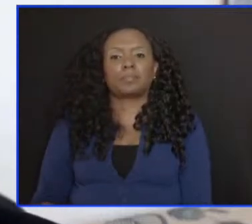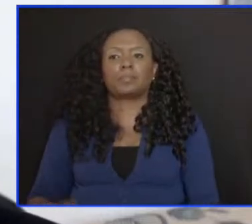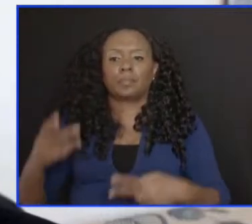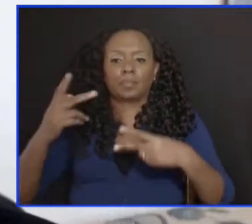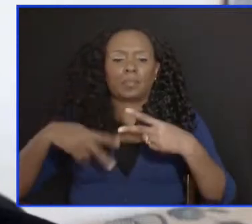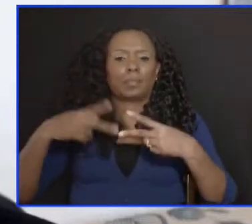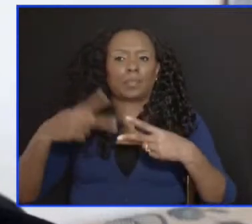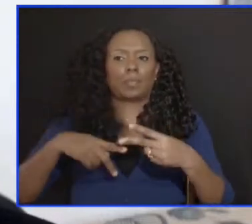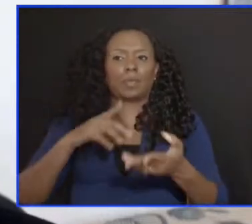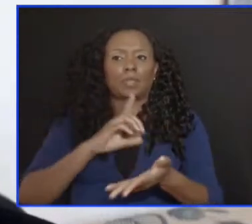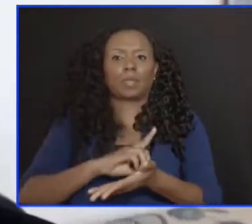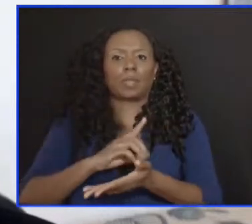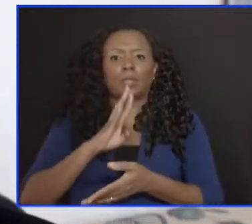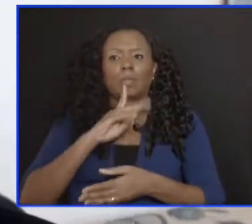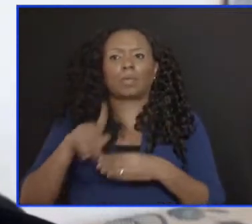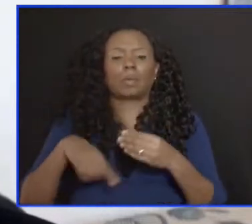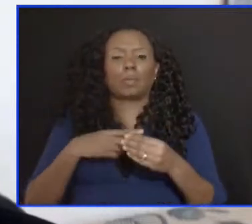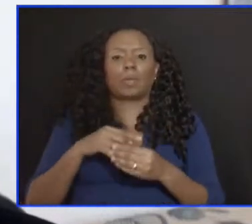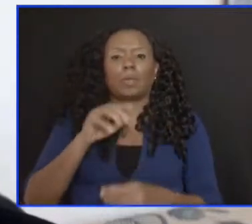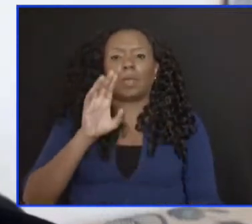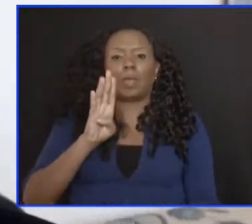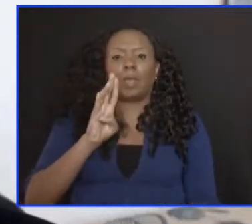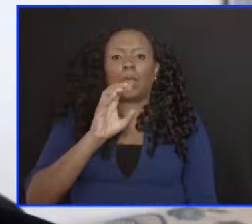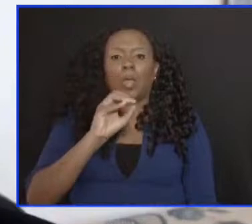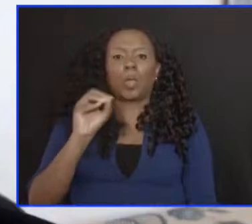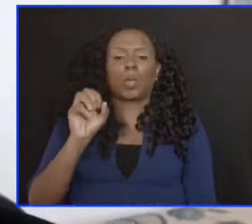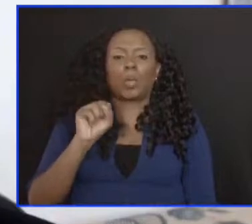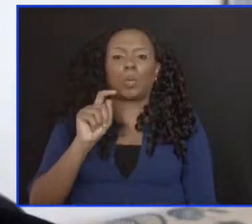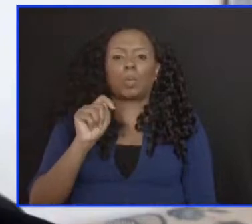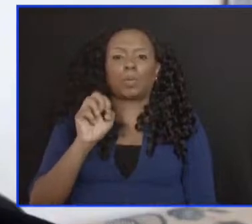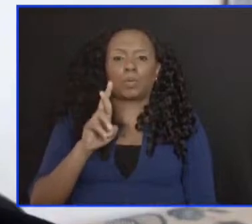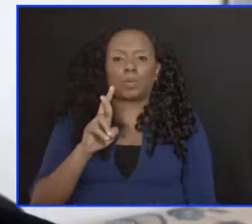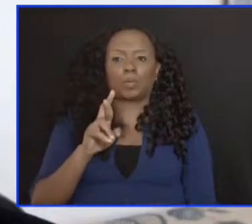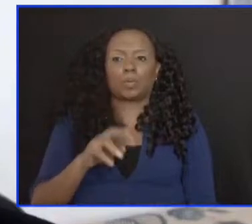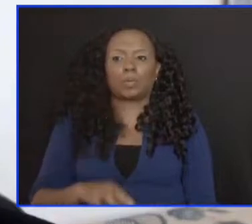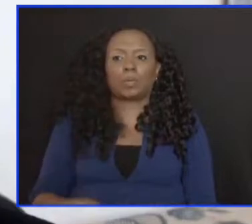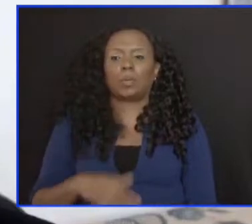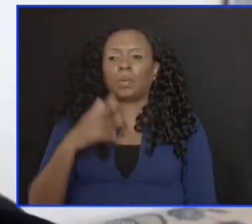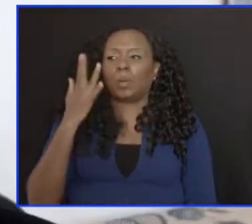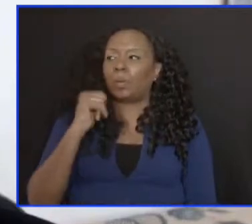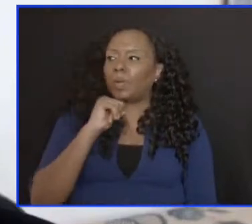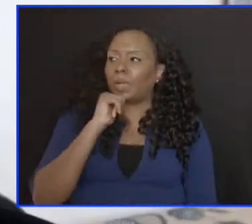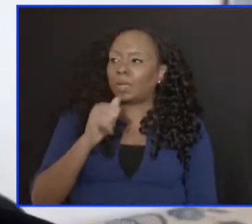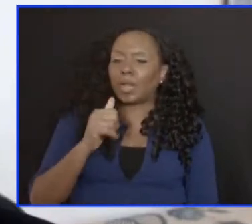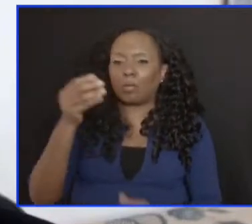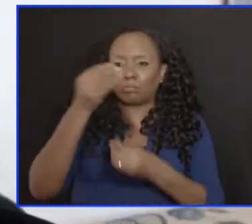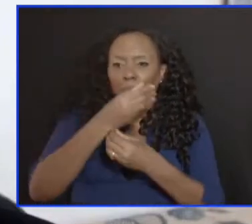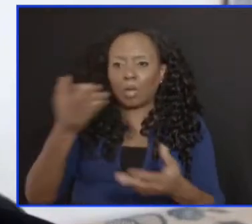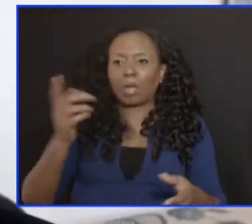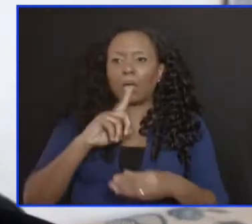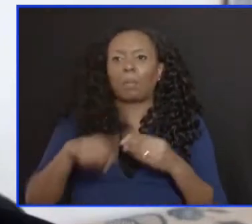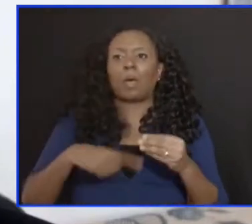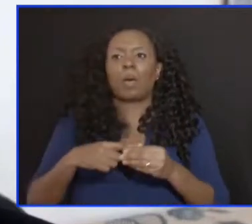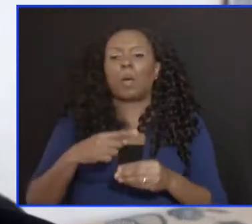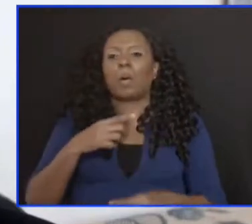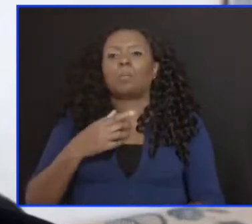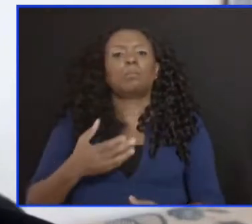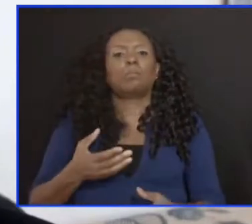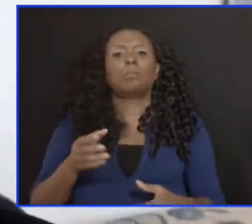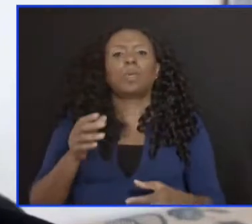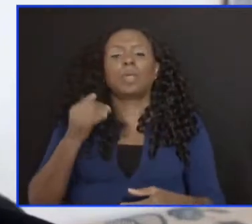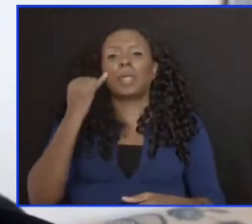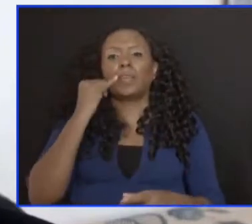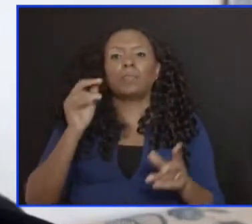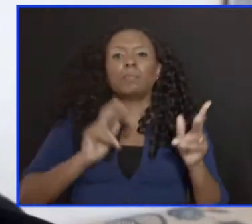boosters, why hasn't the data on the booster status of those dying been issued? People out there are saying,